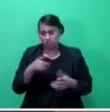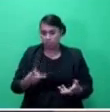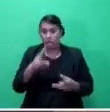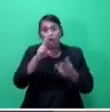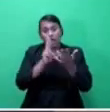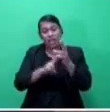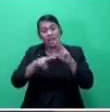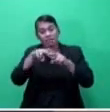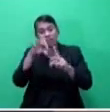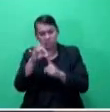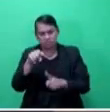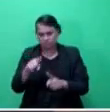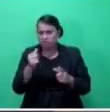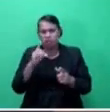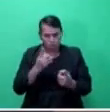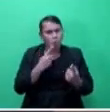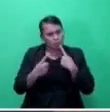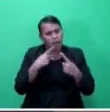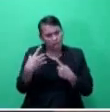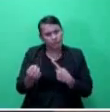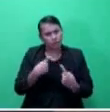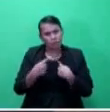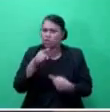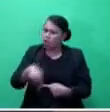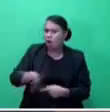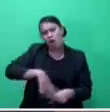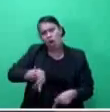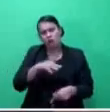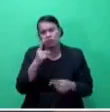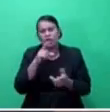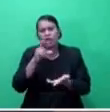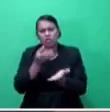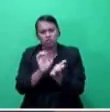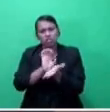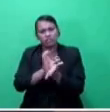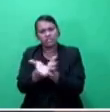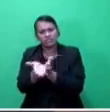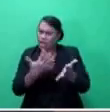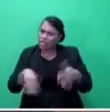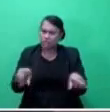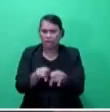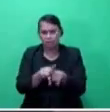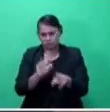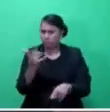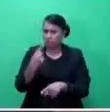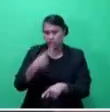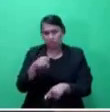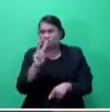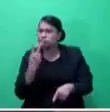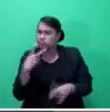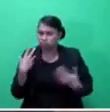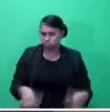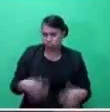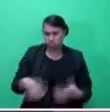same statement saying that all civil servants should get a pay cut. Honourable Biman Prasad, Mr. Speaker, sir, misled the House and mislead you,